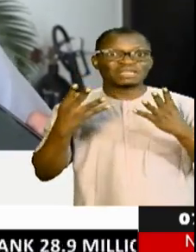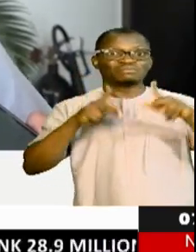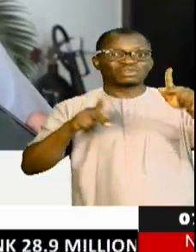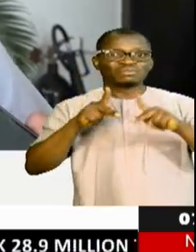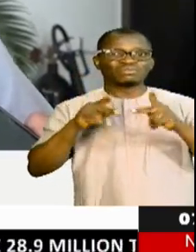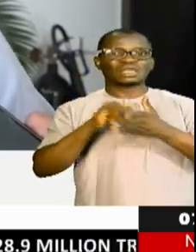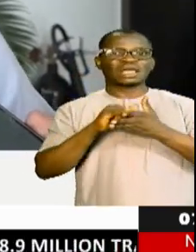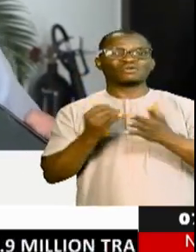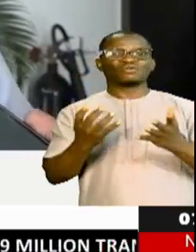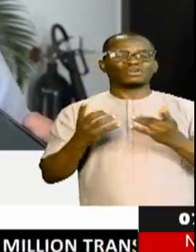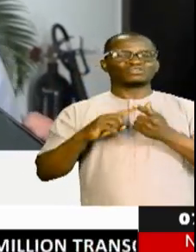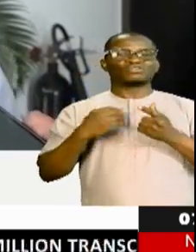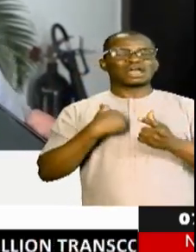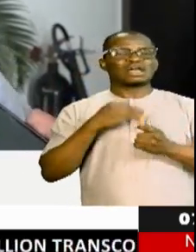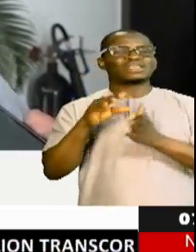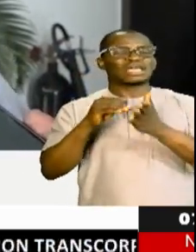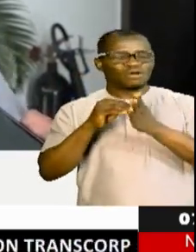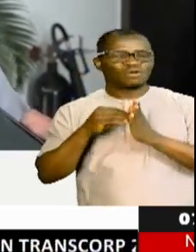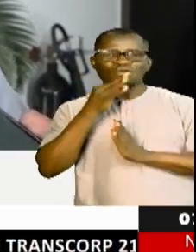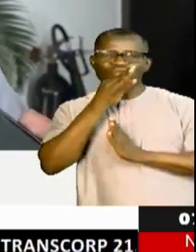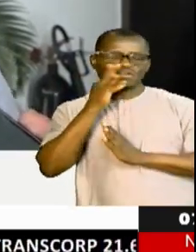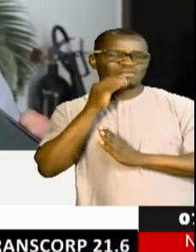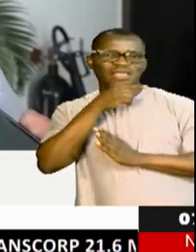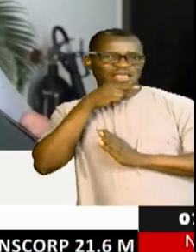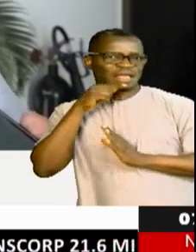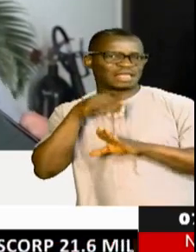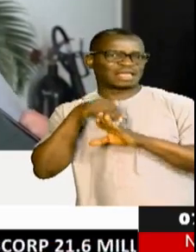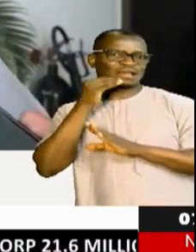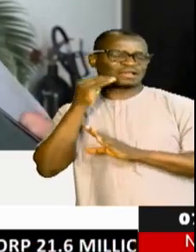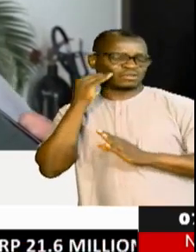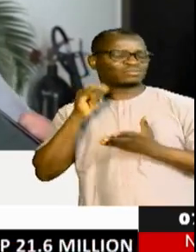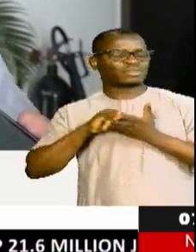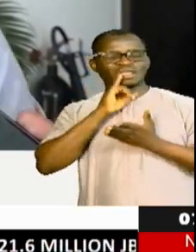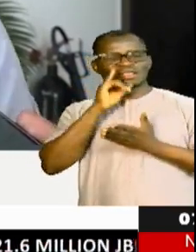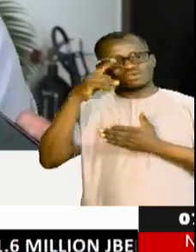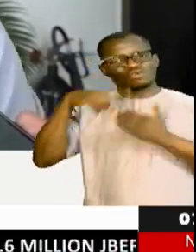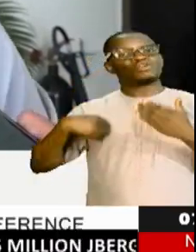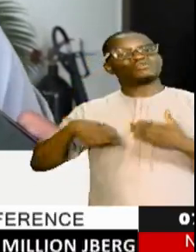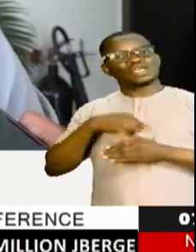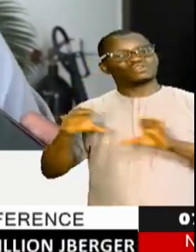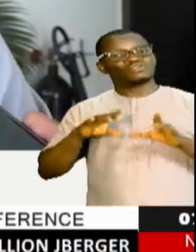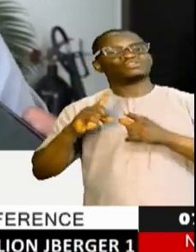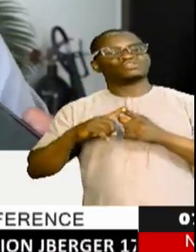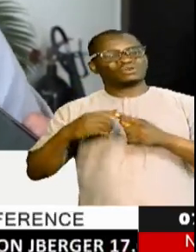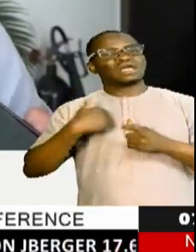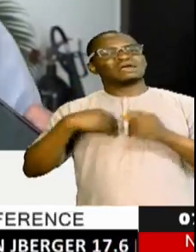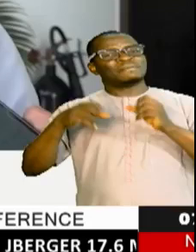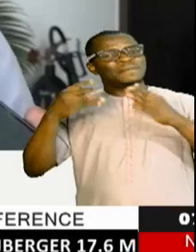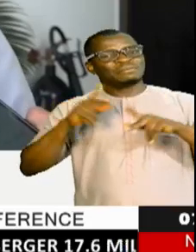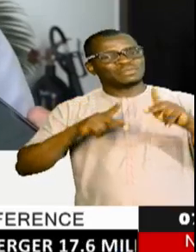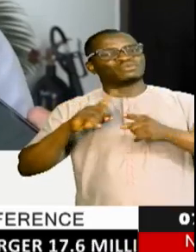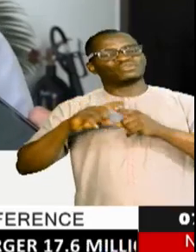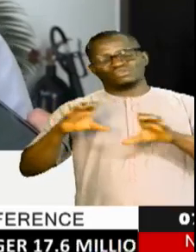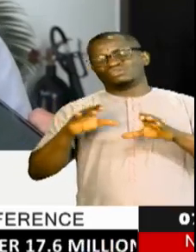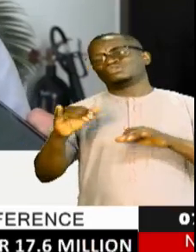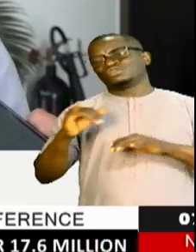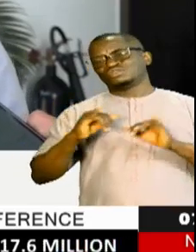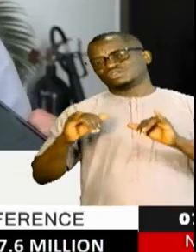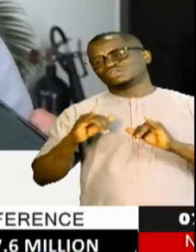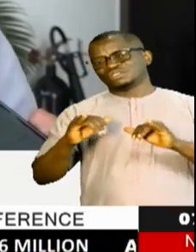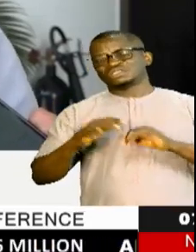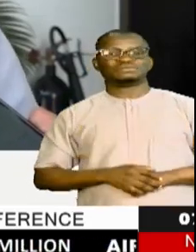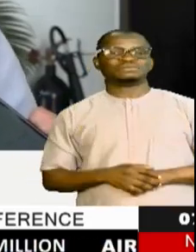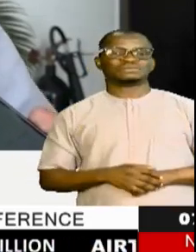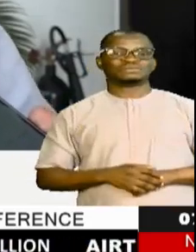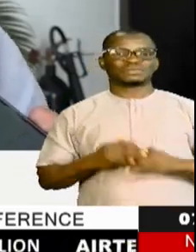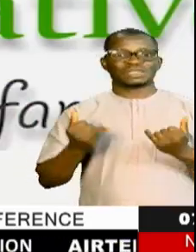own garden. So this is what I'm doing, just to have people to do what I do. She says RHI, as a